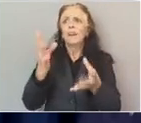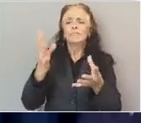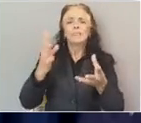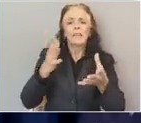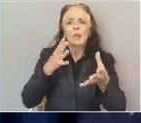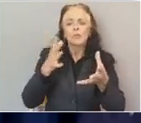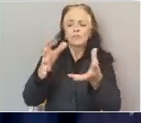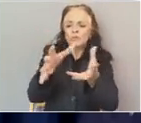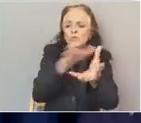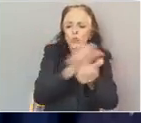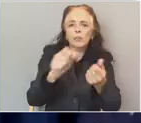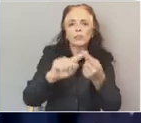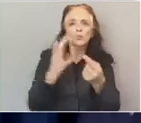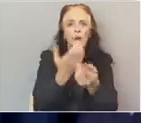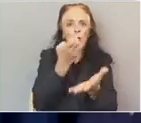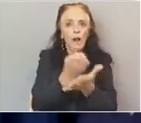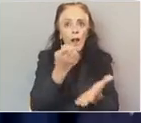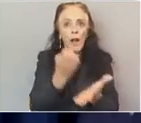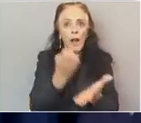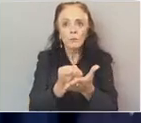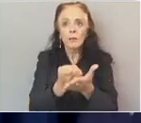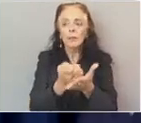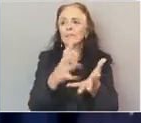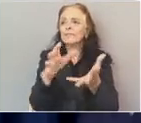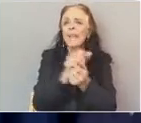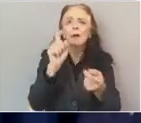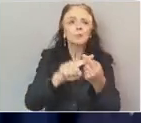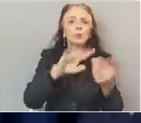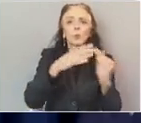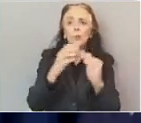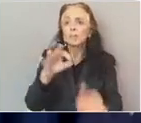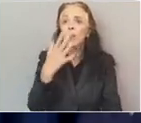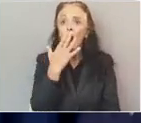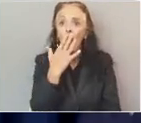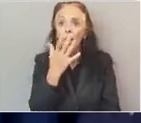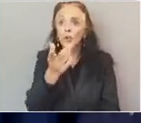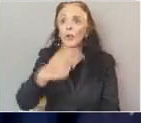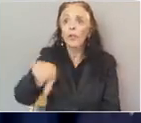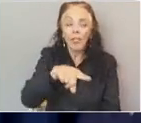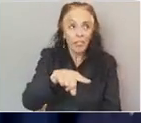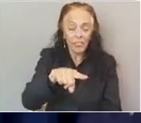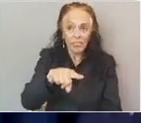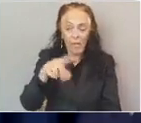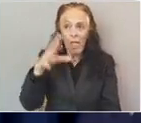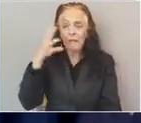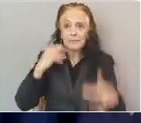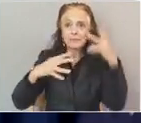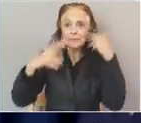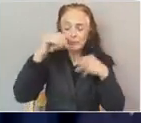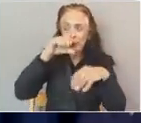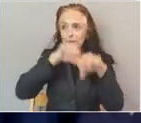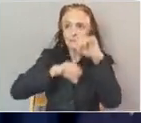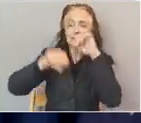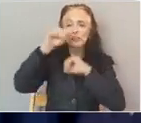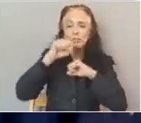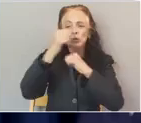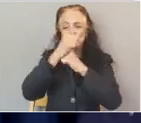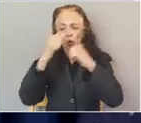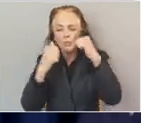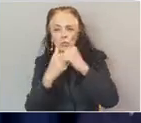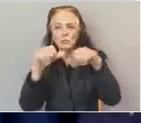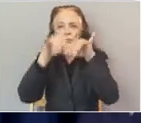for the damage it would do to communities of color who have been subjected to structural racism for